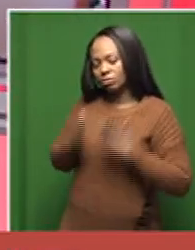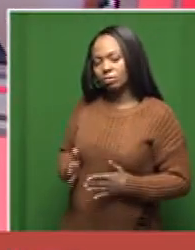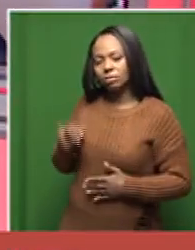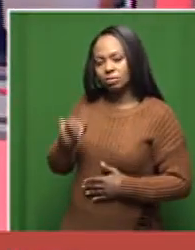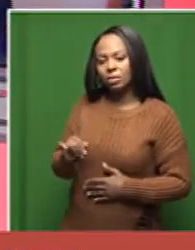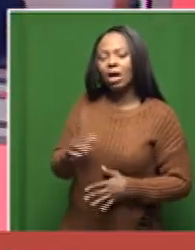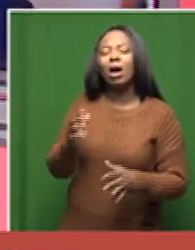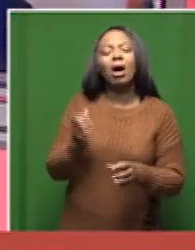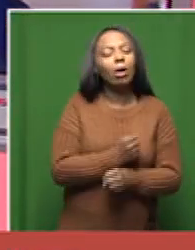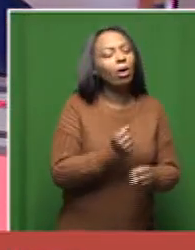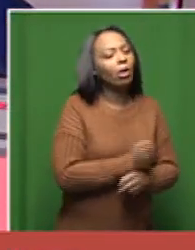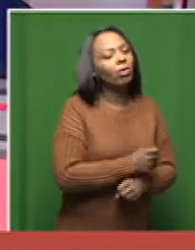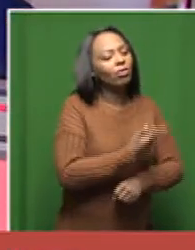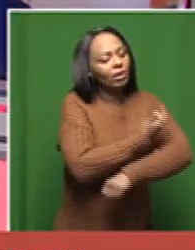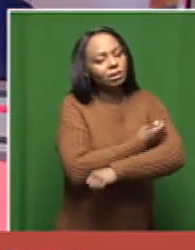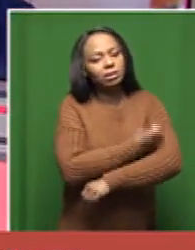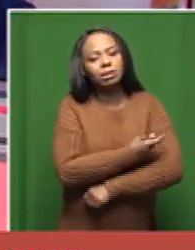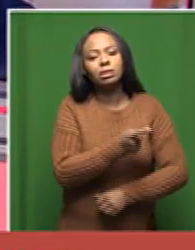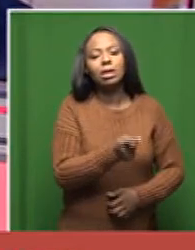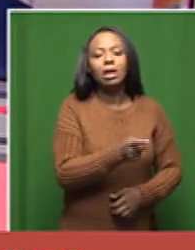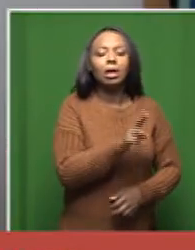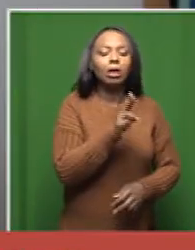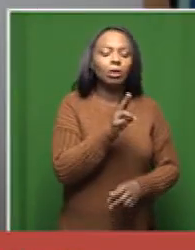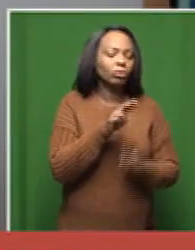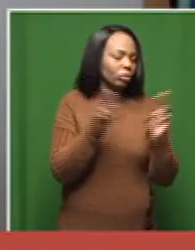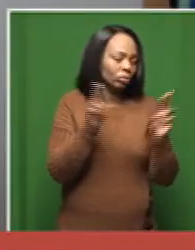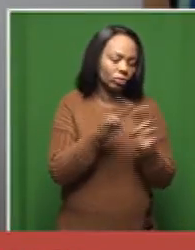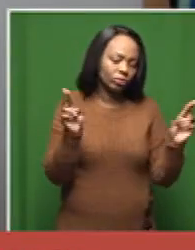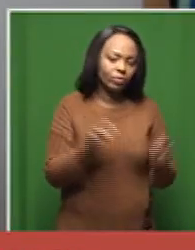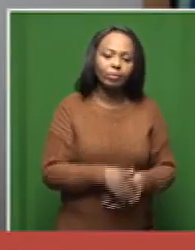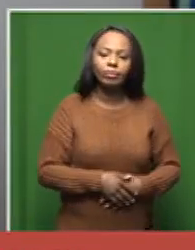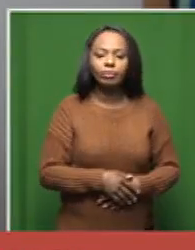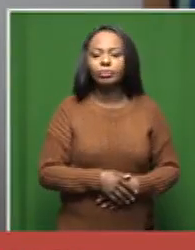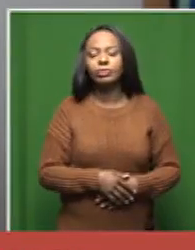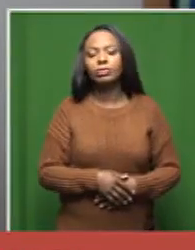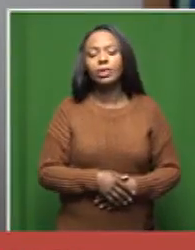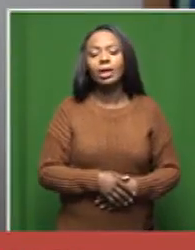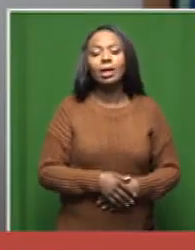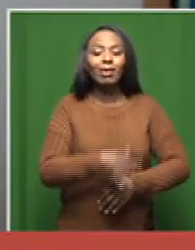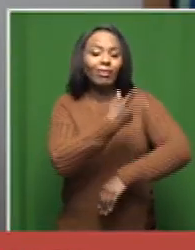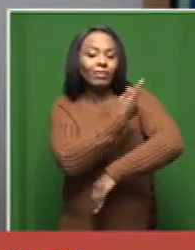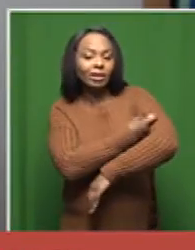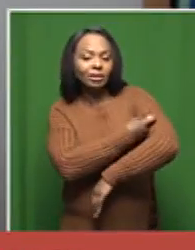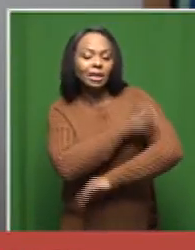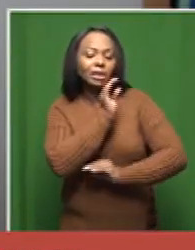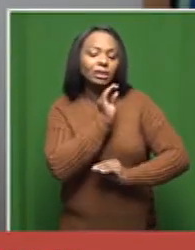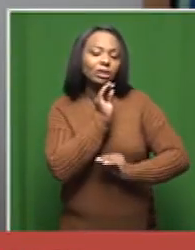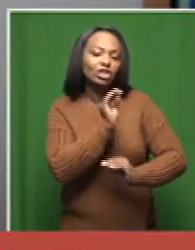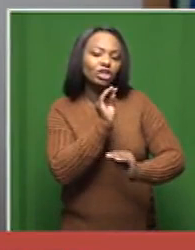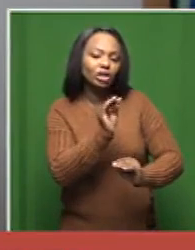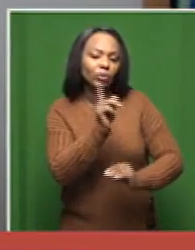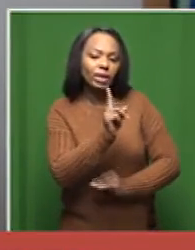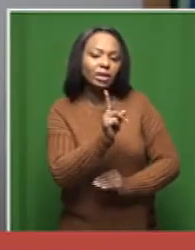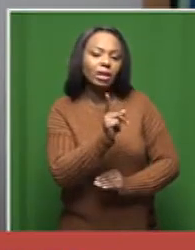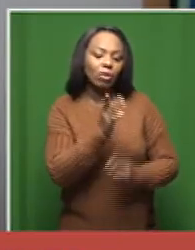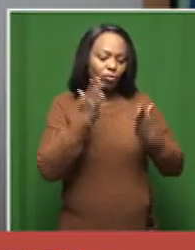vaccine? Yes. Not at all. Not at all. In fact, the contrary is the case. What the vaccine teaches your immune